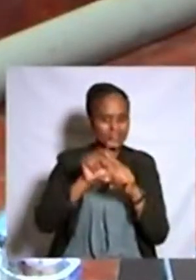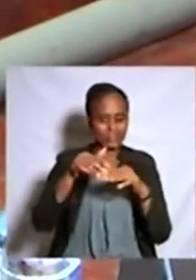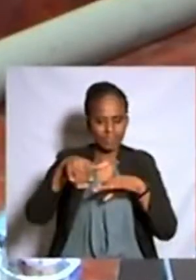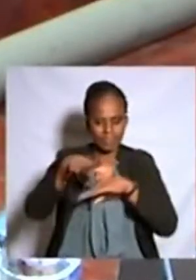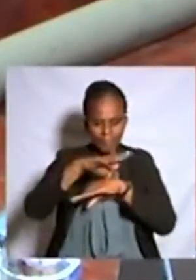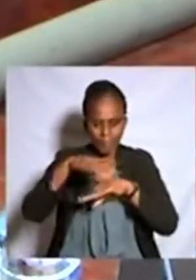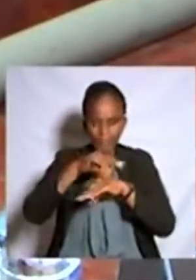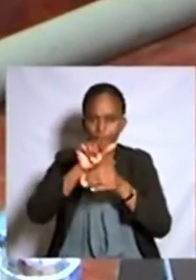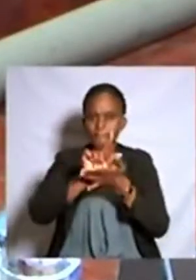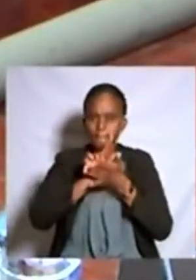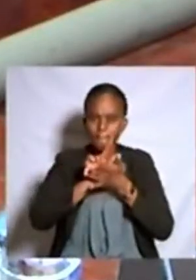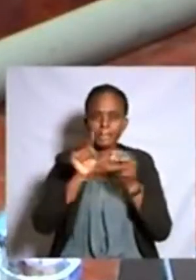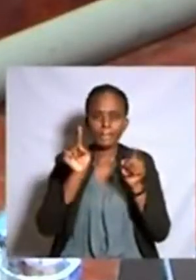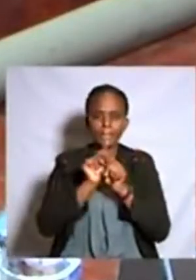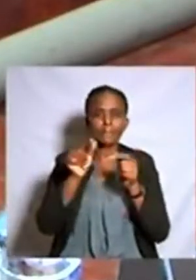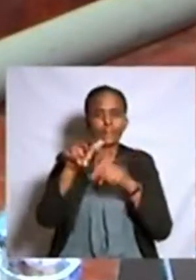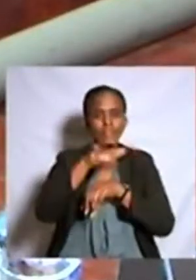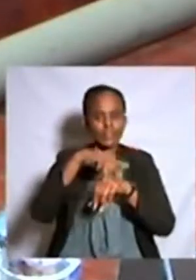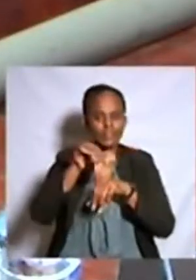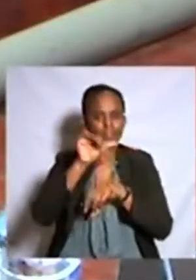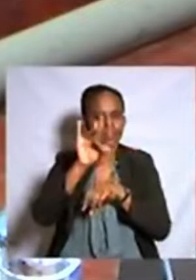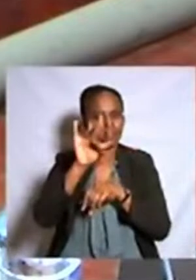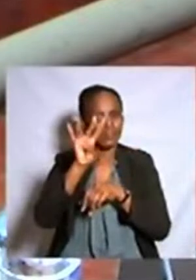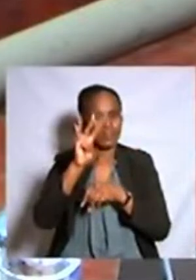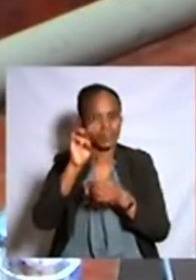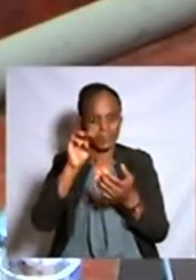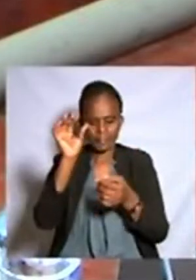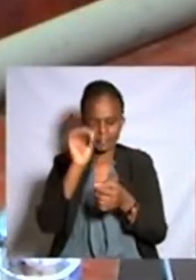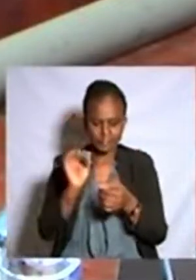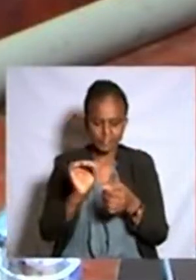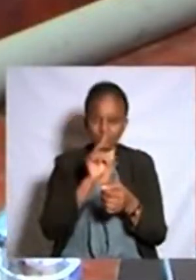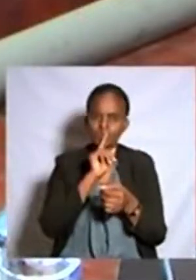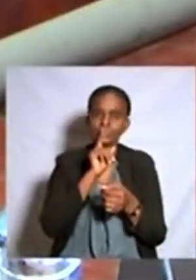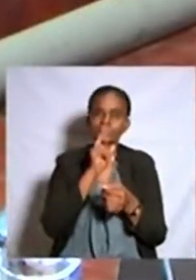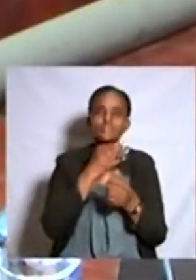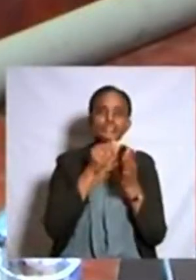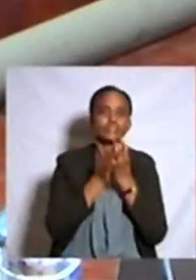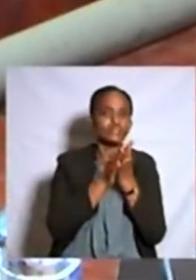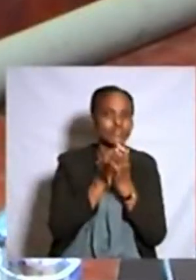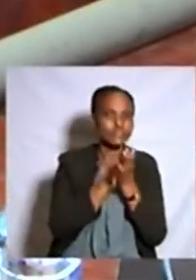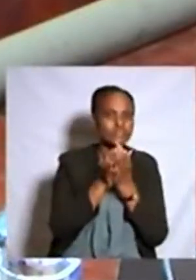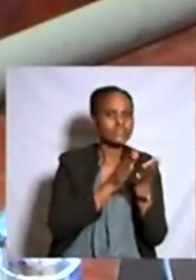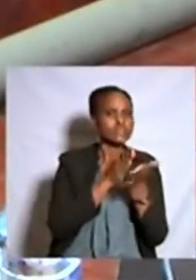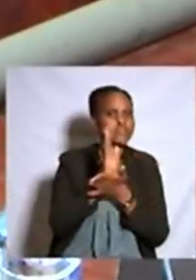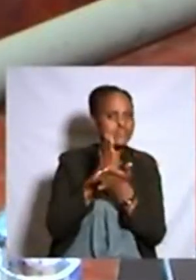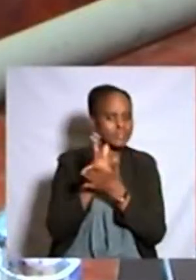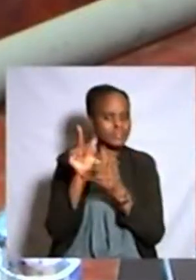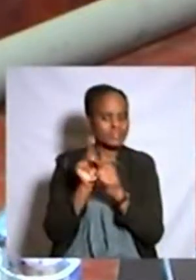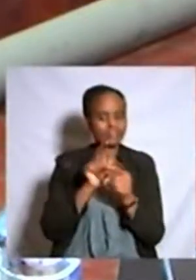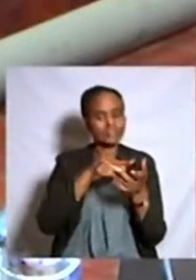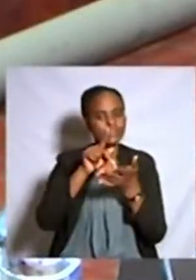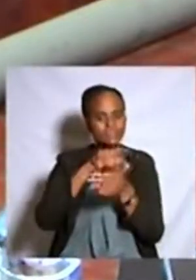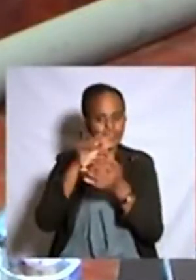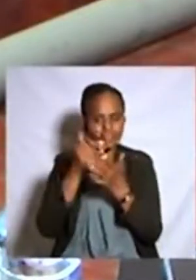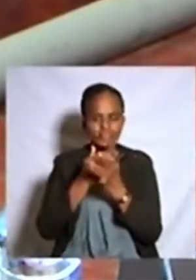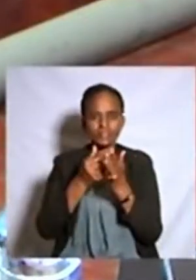the loans automatically to above 84% to make sure that the interest rate is correct and the repayments, the